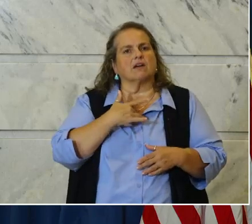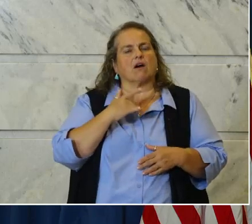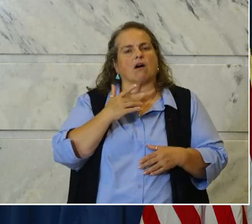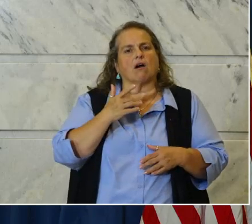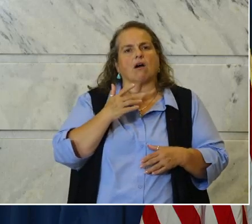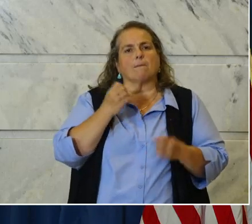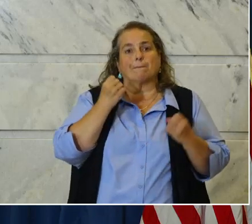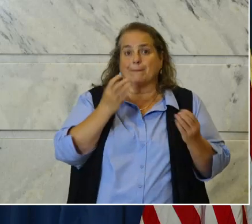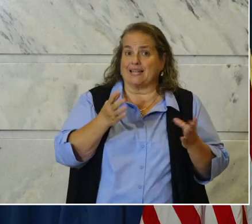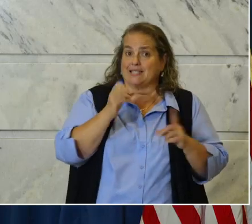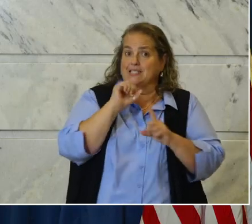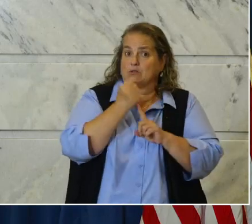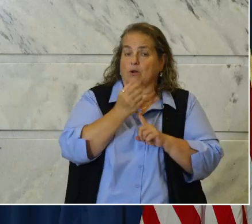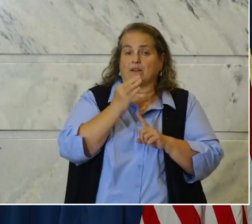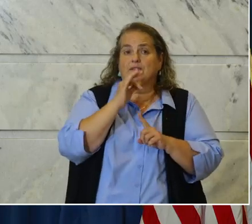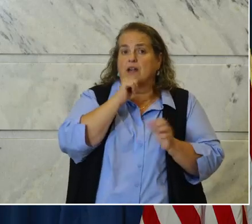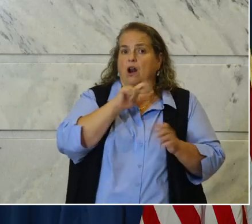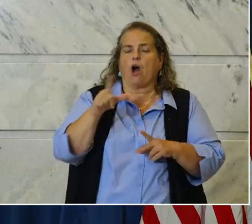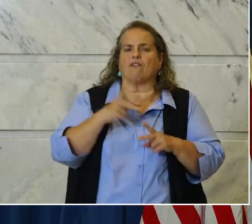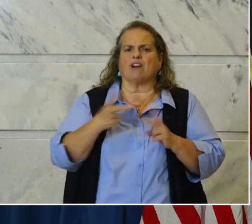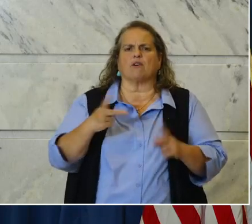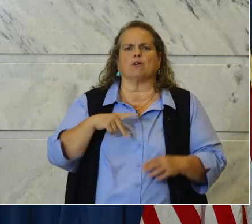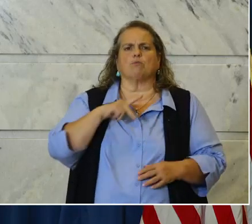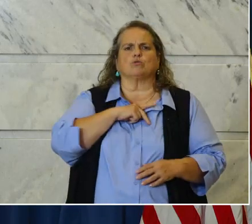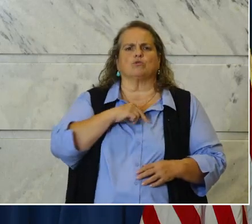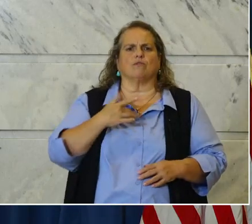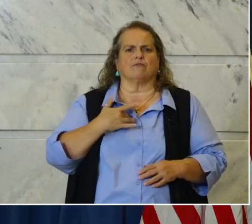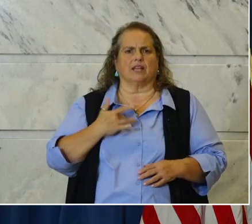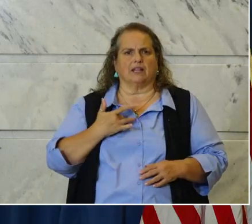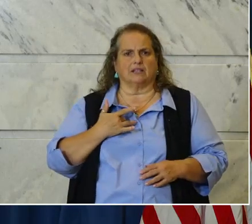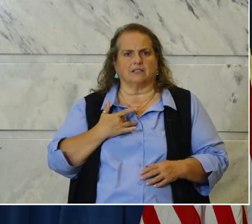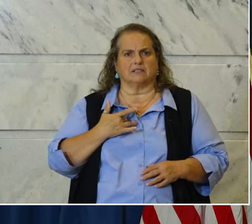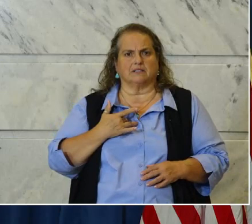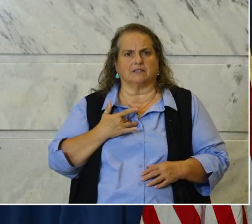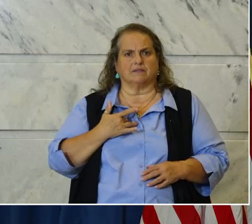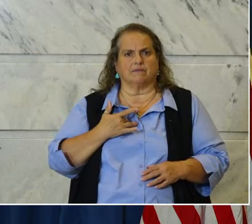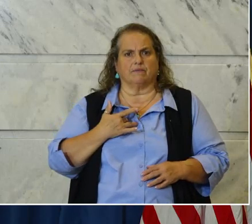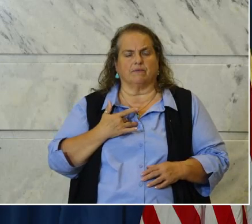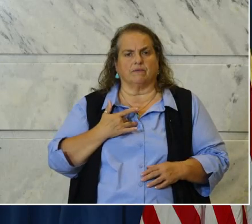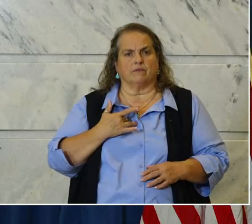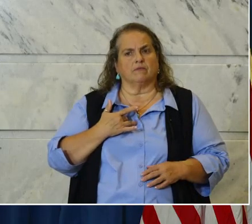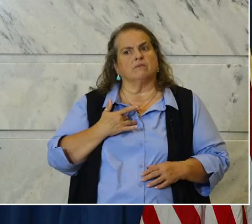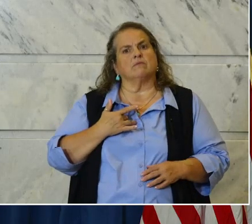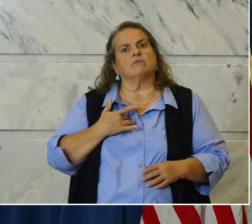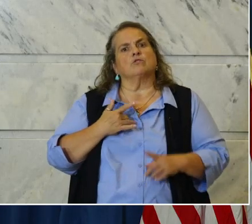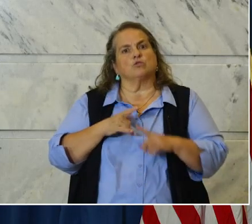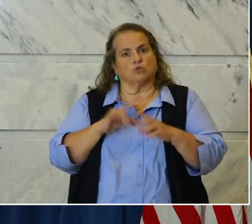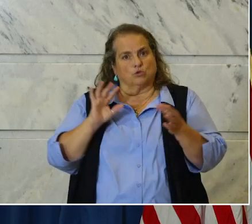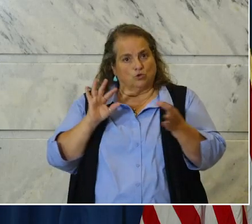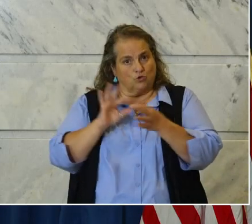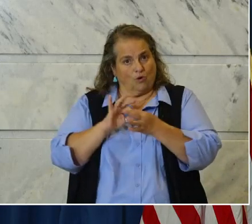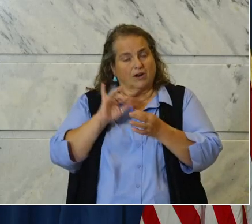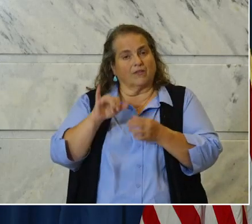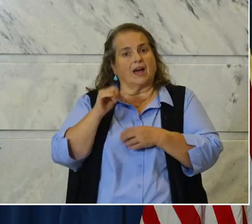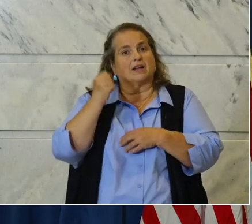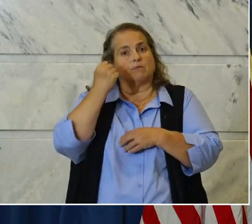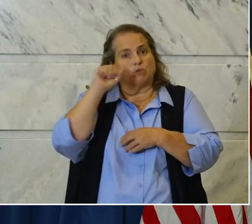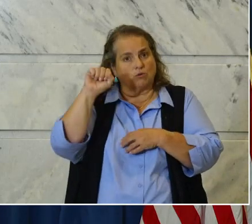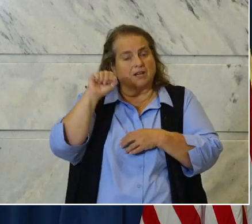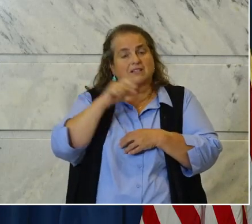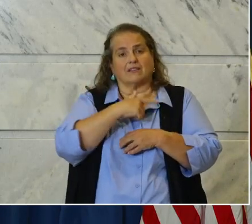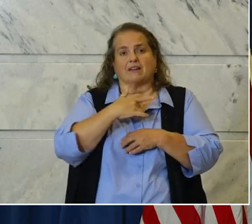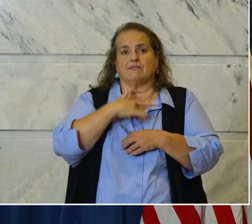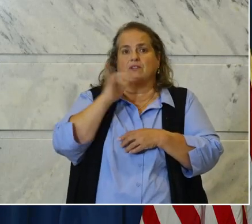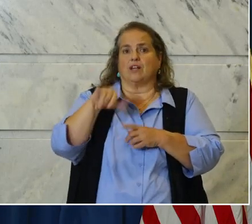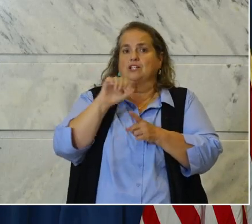all, are very personal. And those that believe that societal change is necessary, and